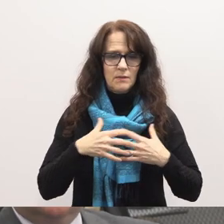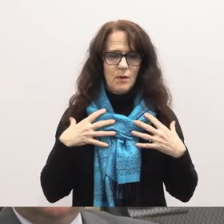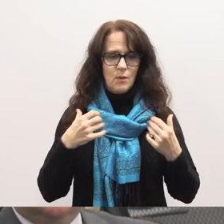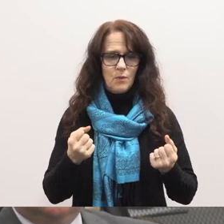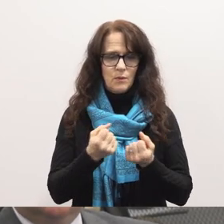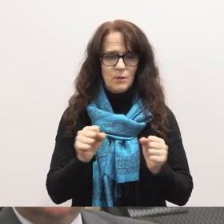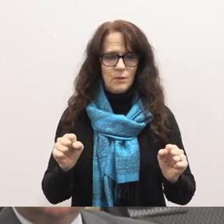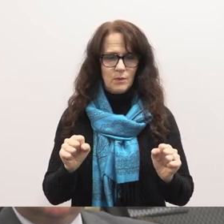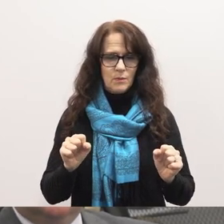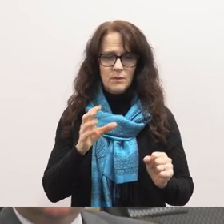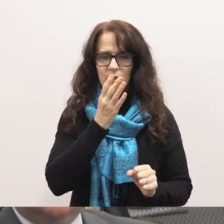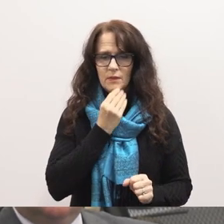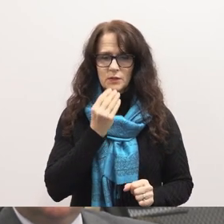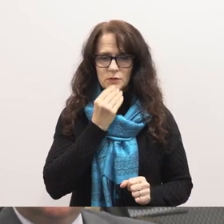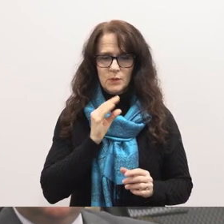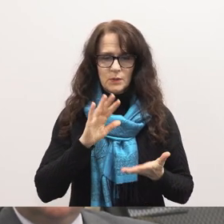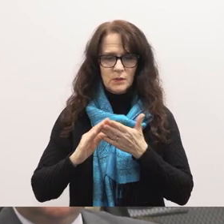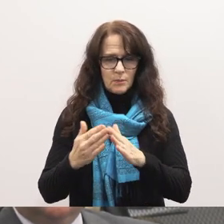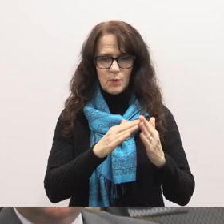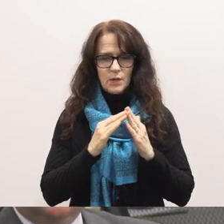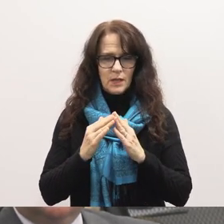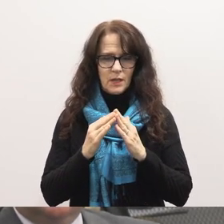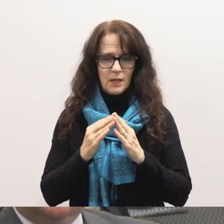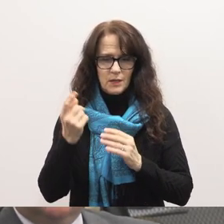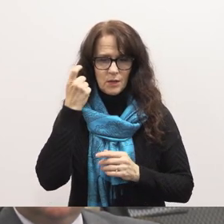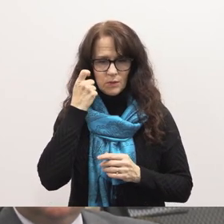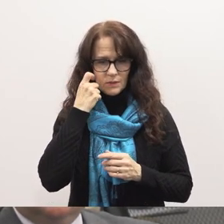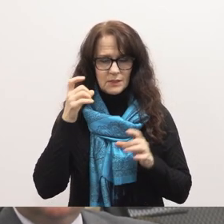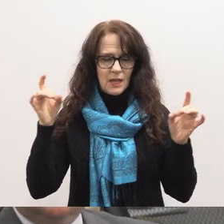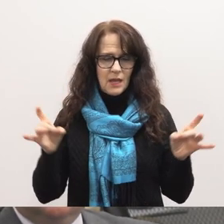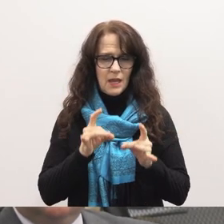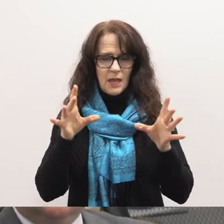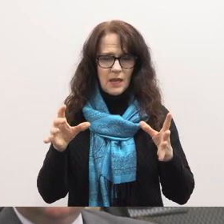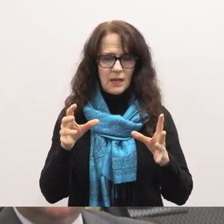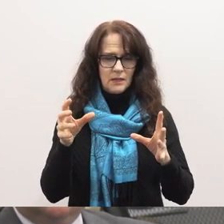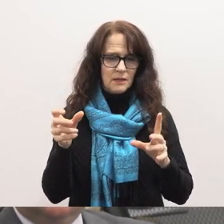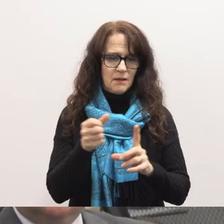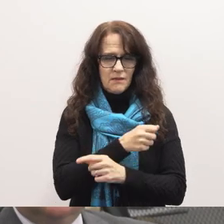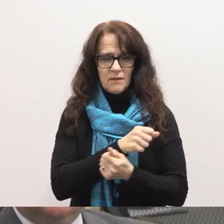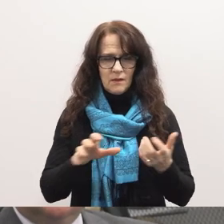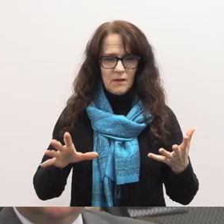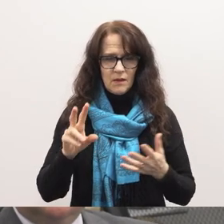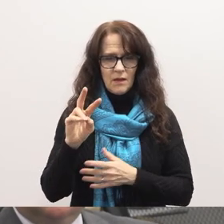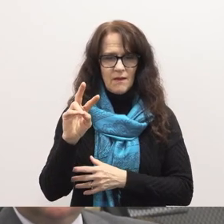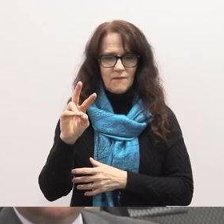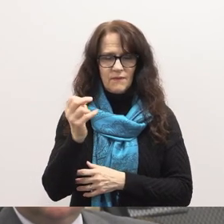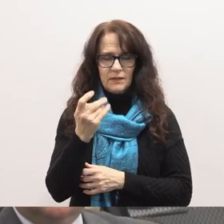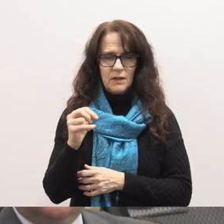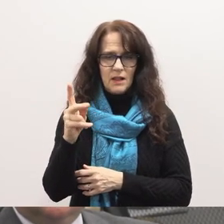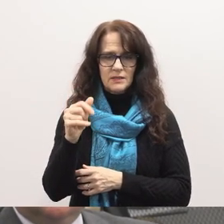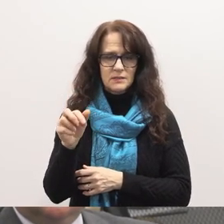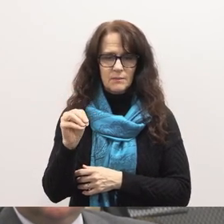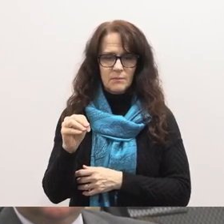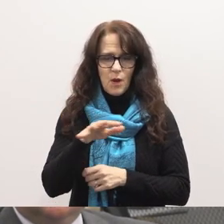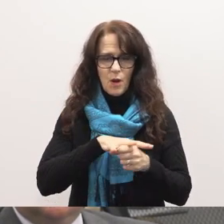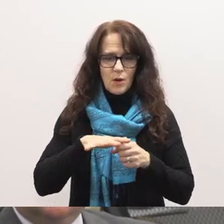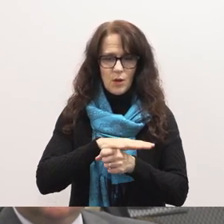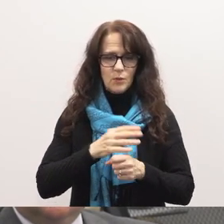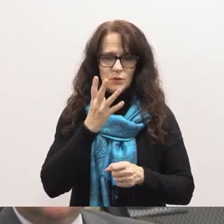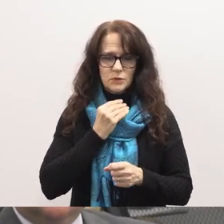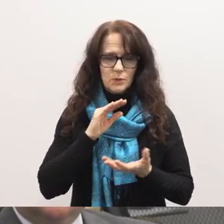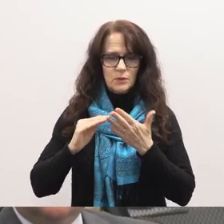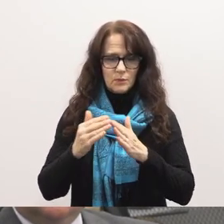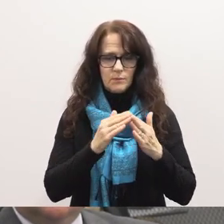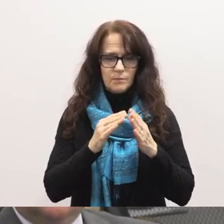safety among the Jewish community. Recent hate-related vandalism has also occurred against members of our local Jewish community.